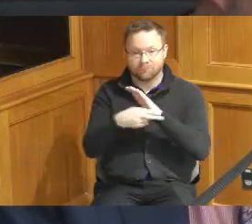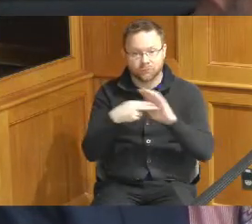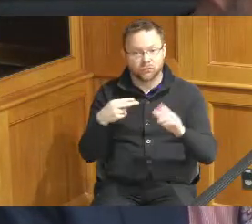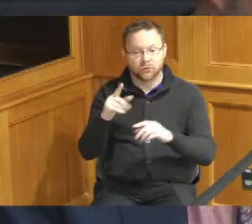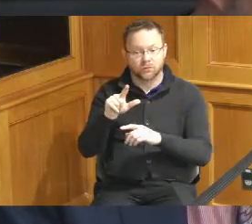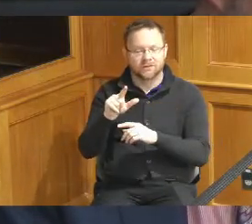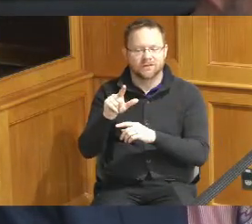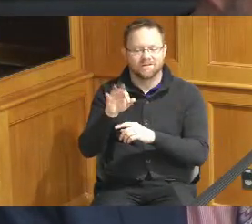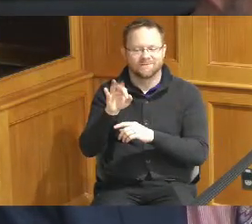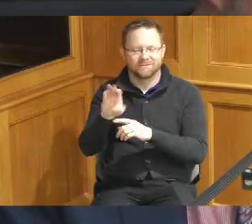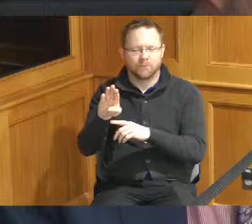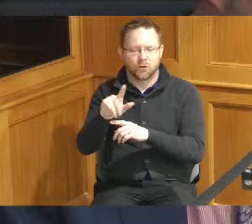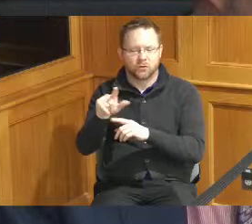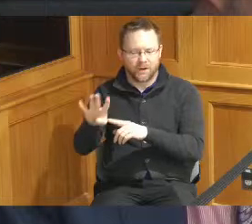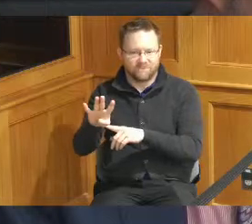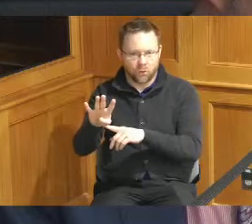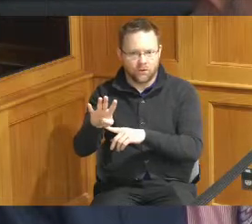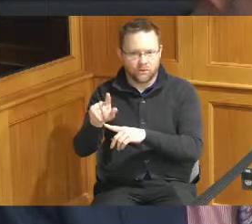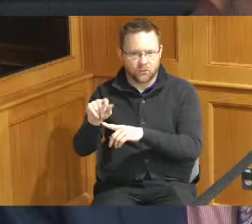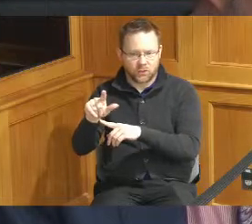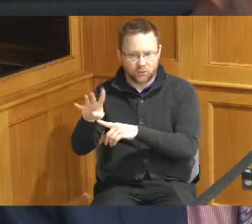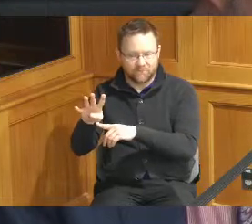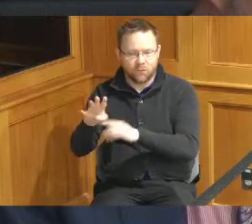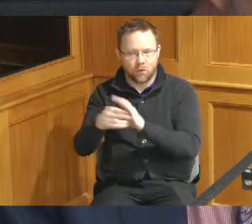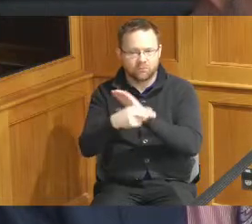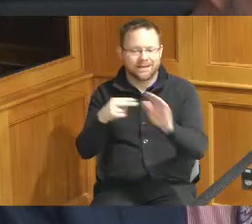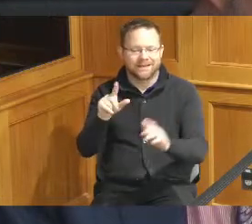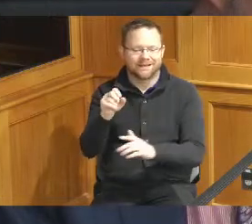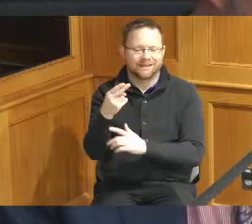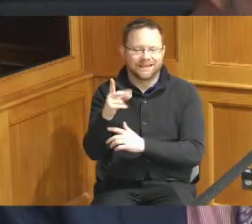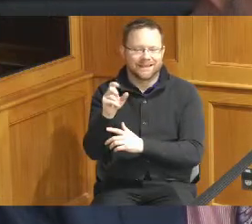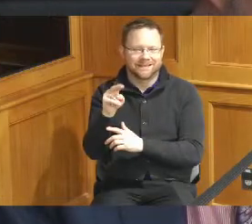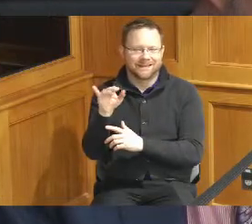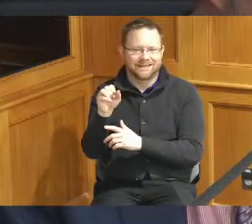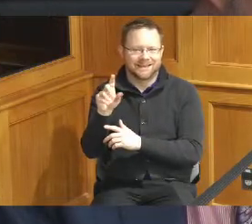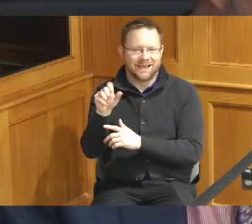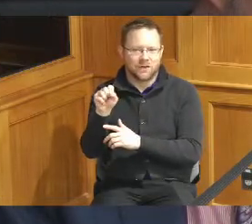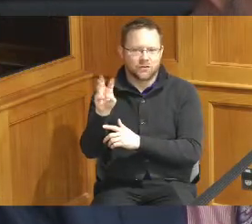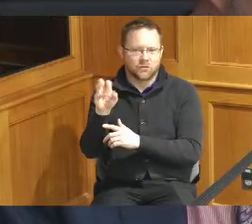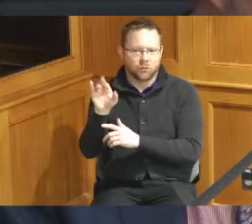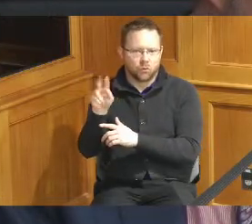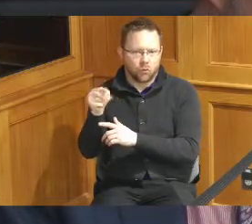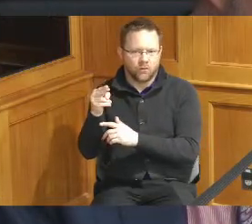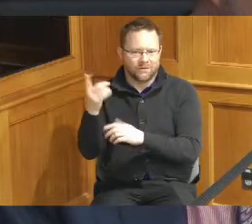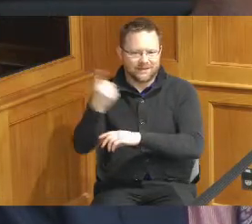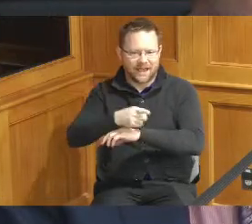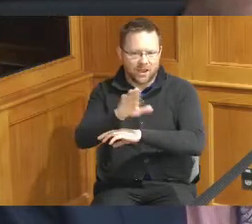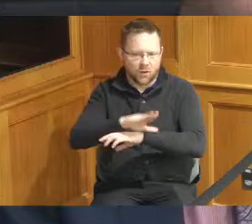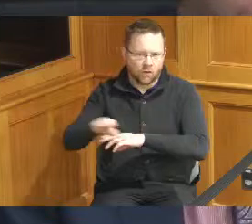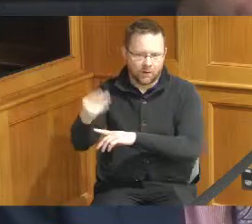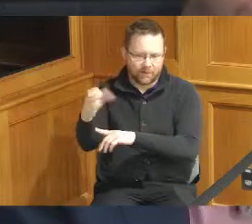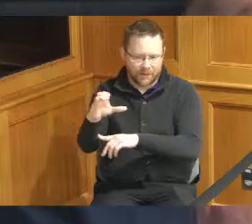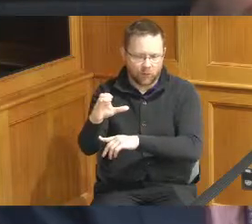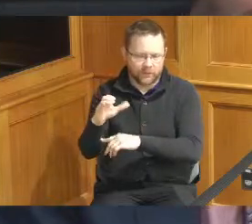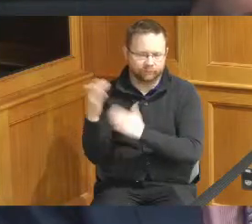24th day of February 2024 as Leah Dennis Ellsworth Day in all of Hamilton County.